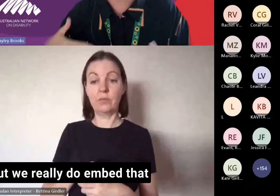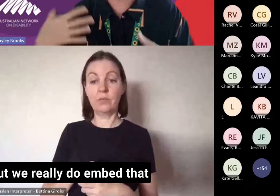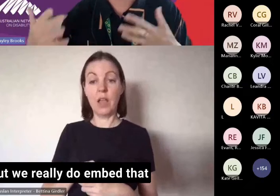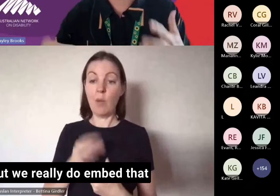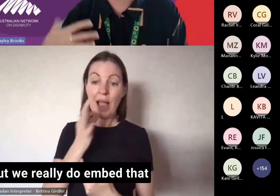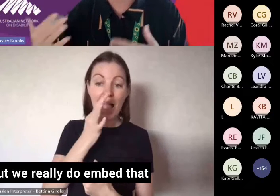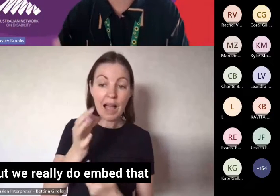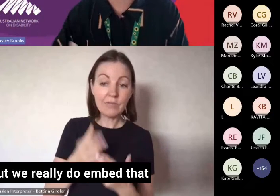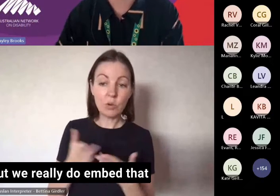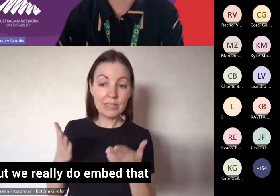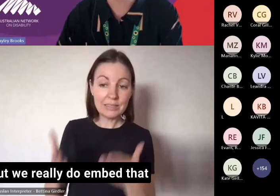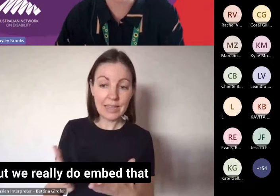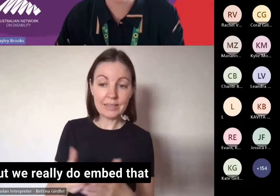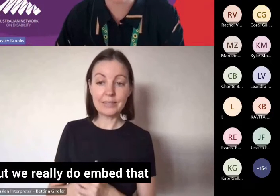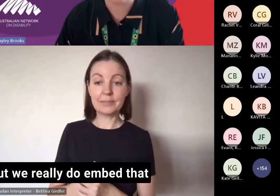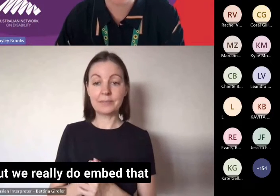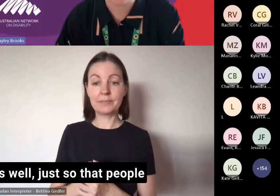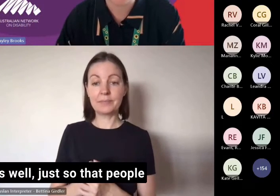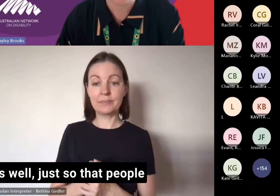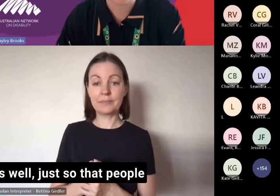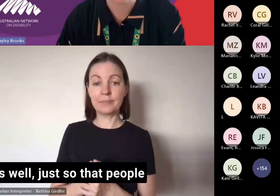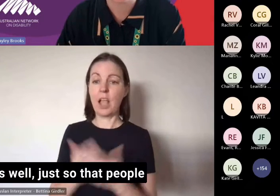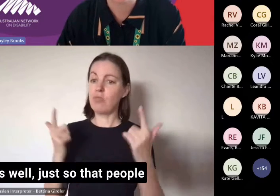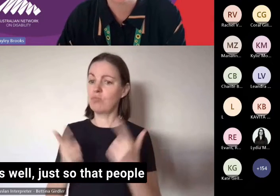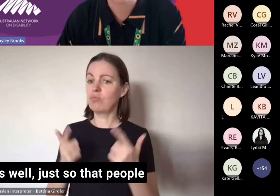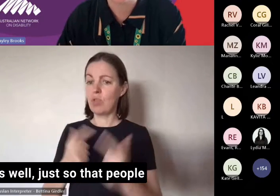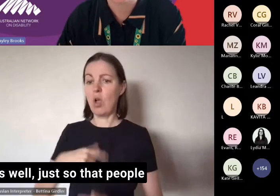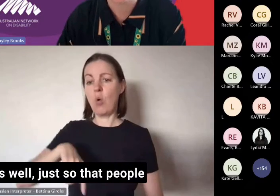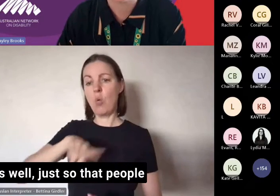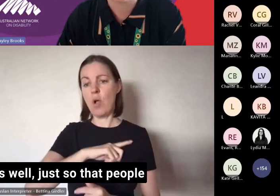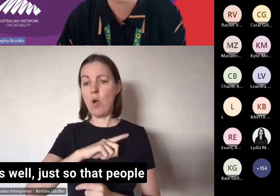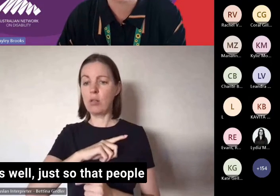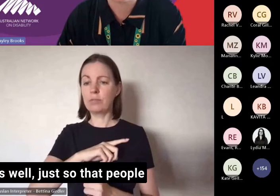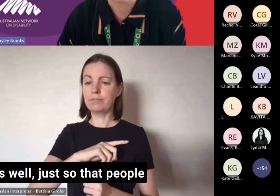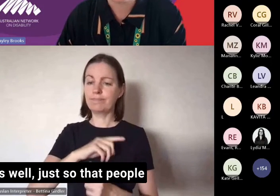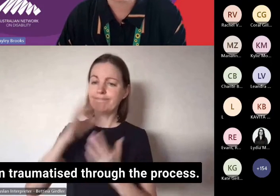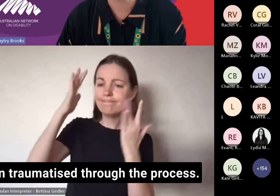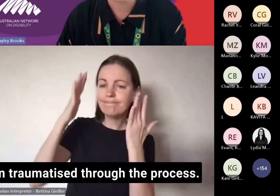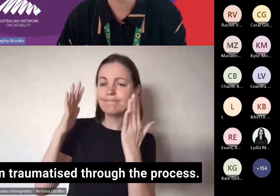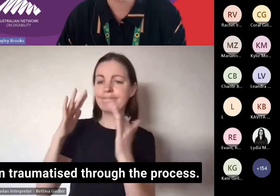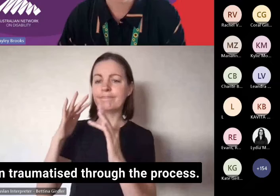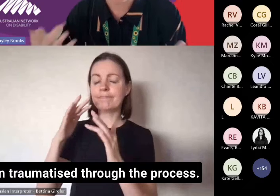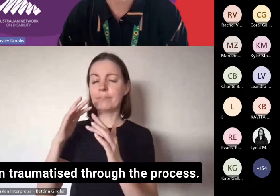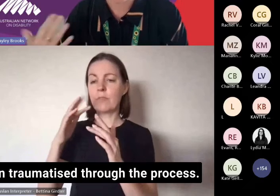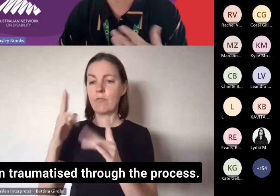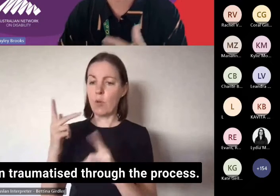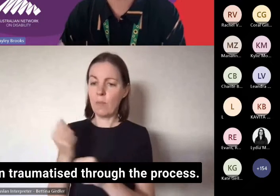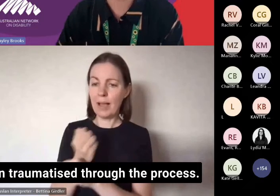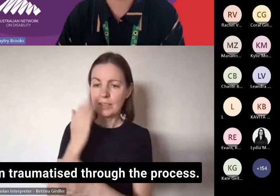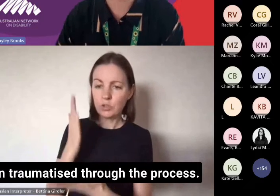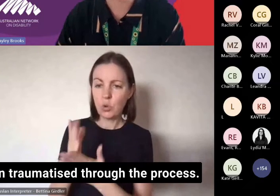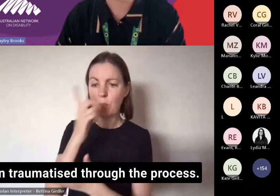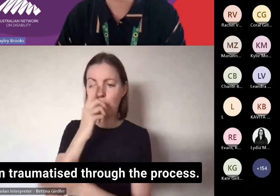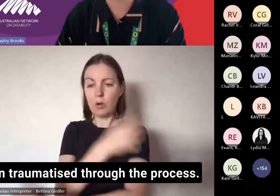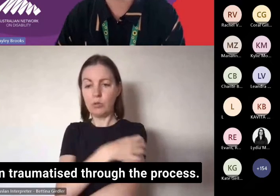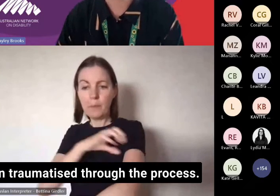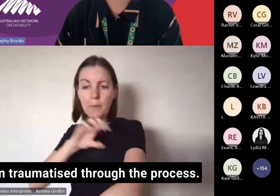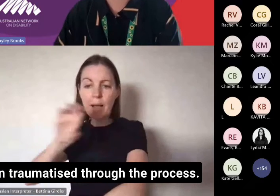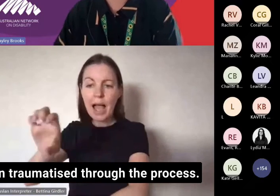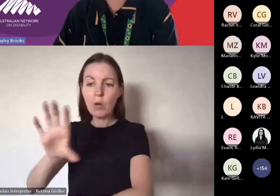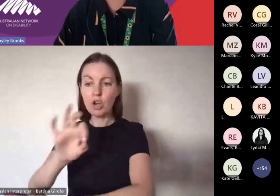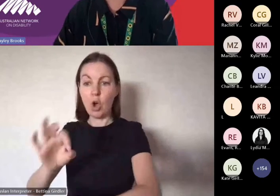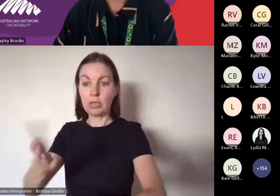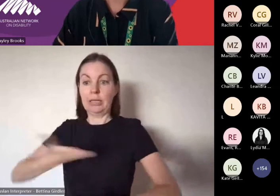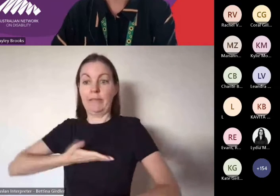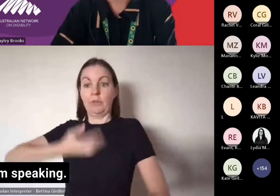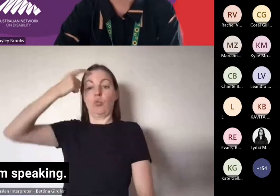go through, but we really do embed that lens of trauma as well, just so that people are empowered rather than traumatized through the